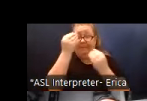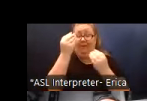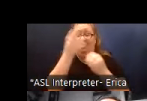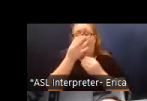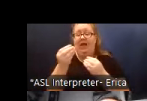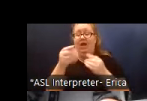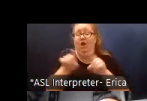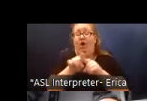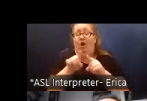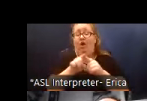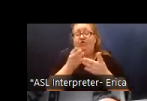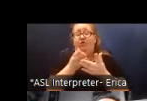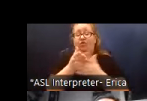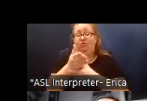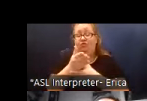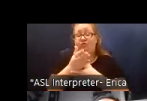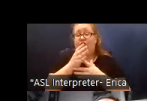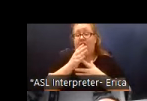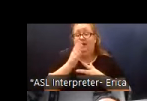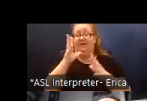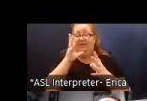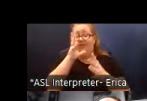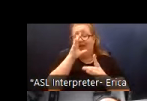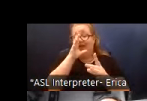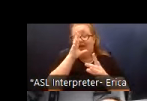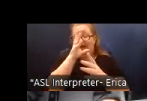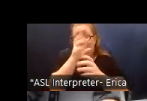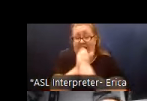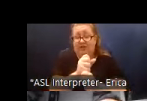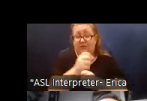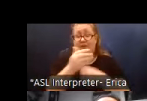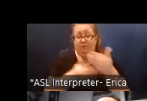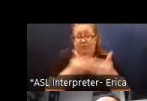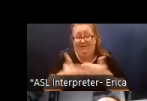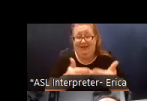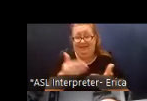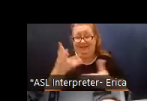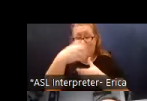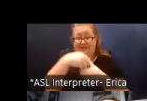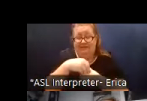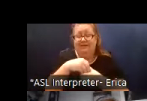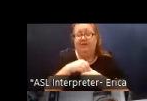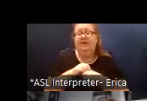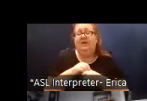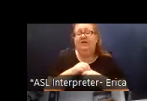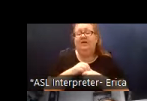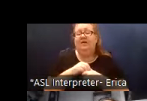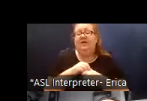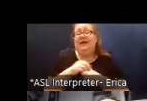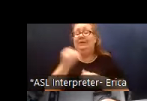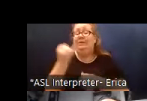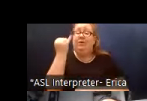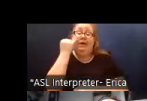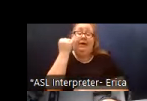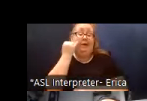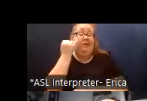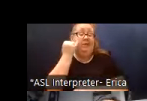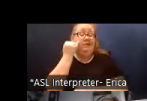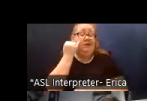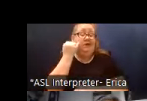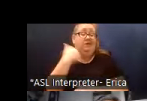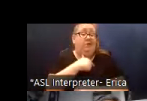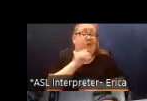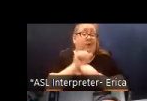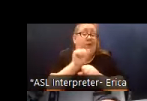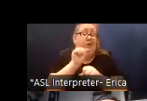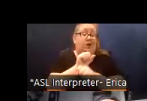our engagement processes we've been learning, is that perhaps if we worked